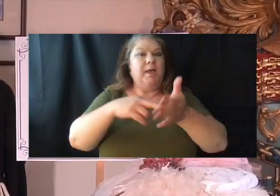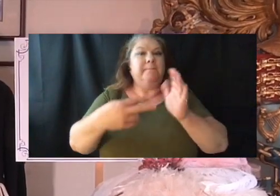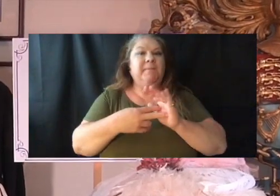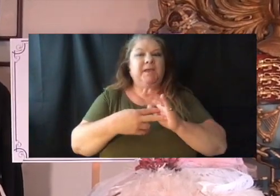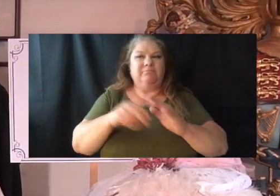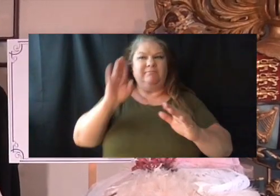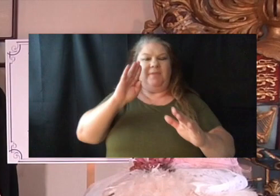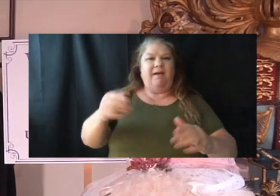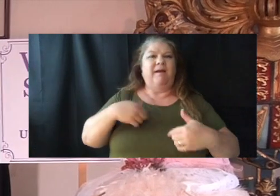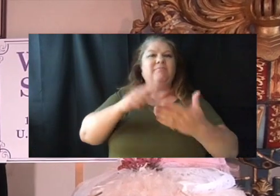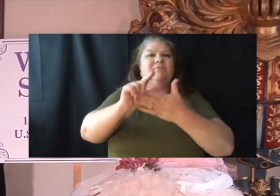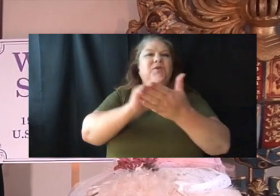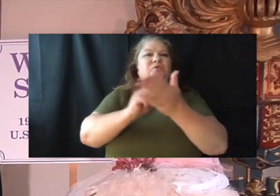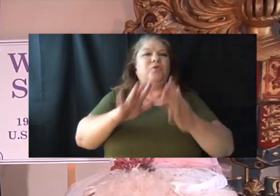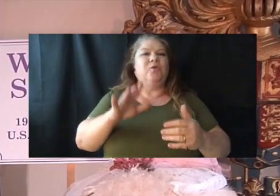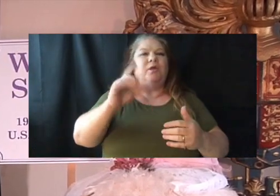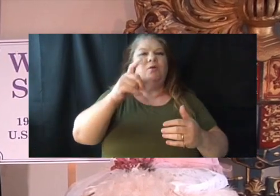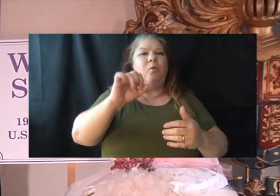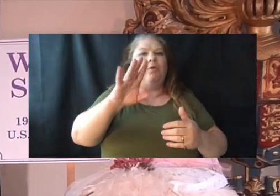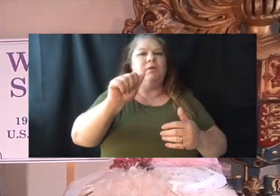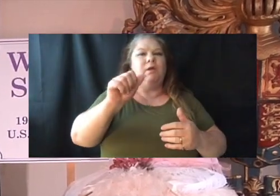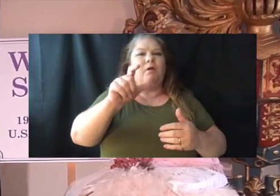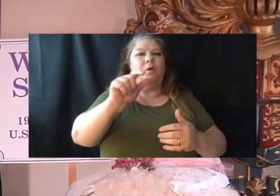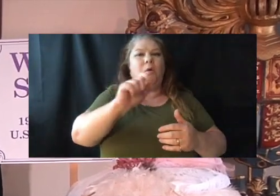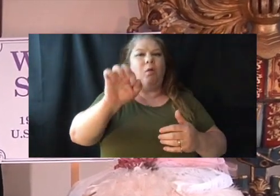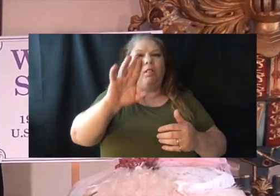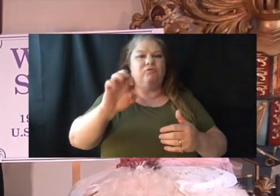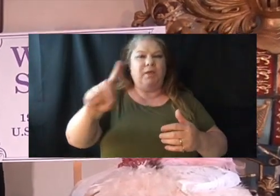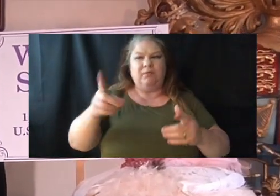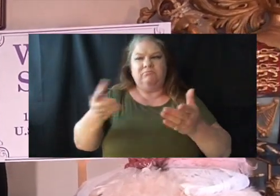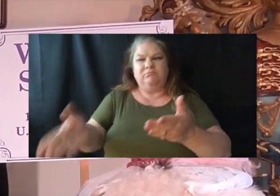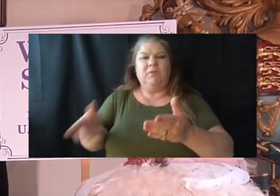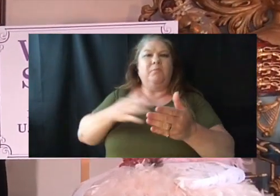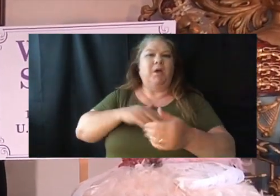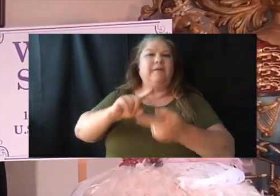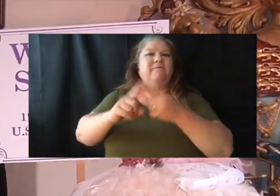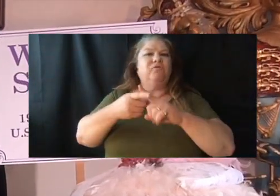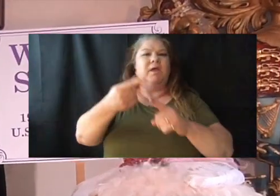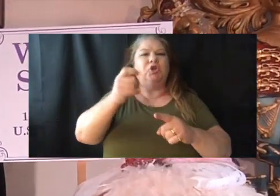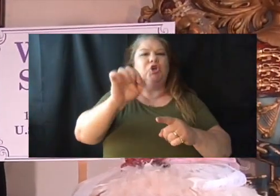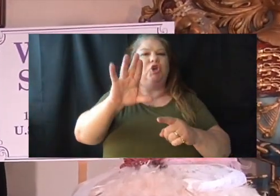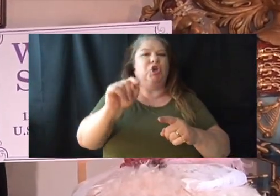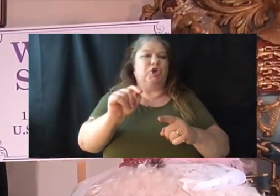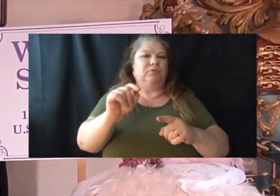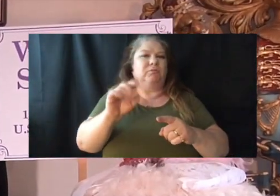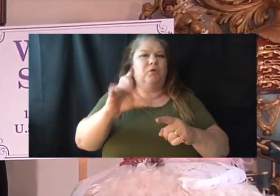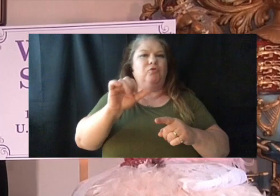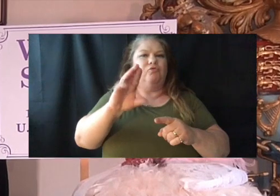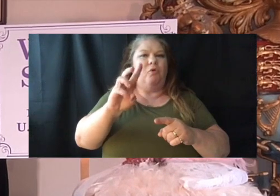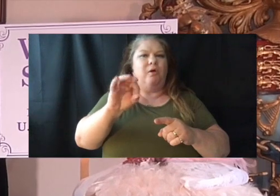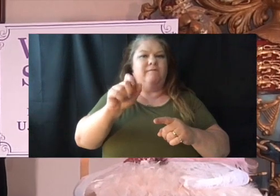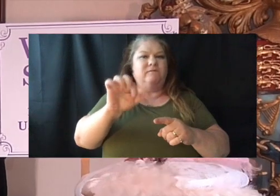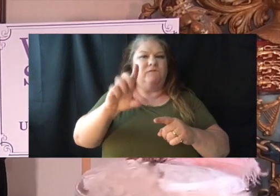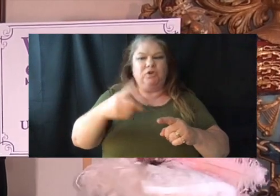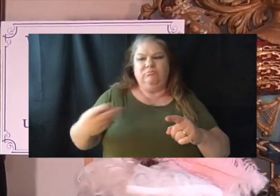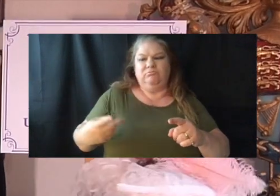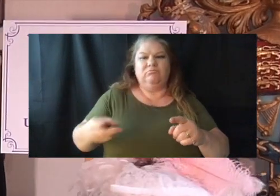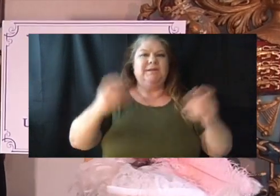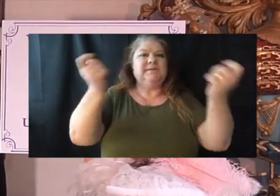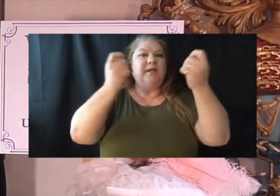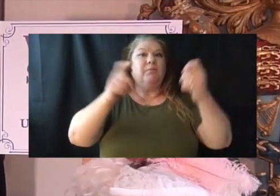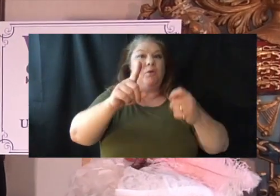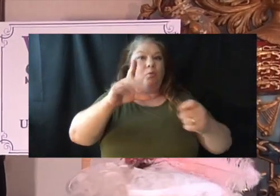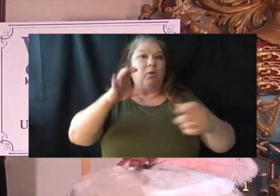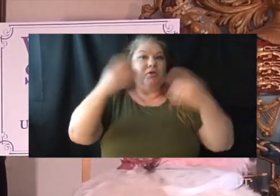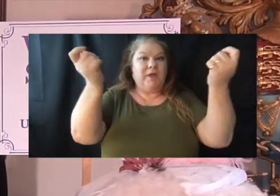Hi, this is attorney Gloria Allred, and with me is my friend Gert Crawford. We're here to celebrate the 100th anniversary